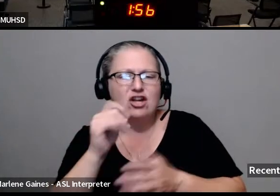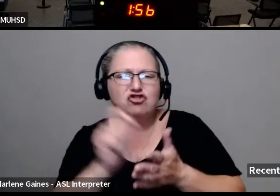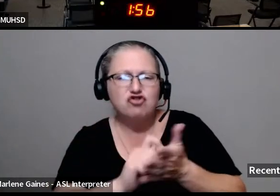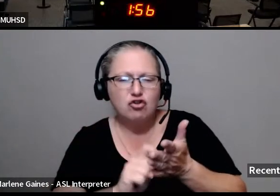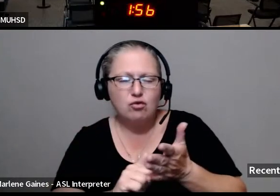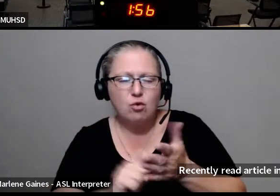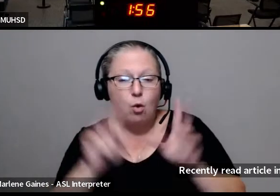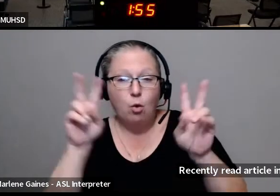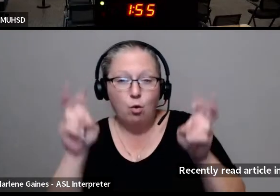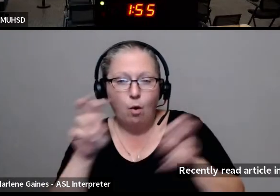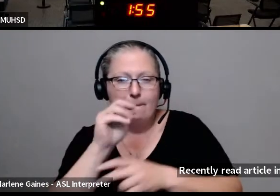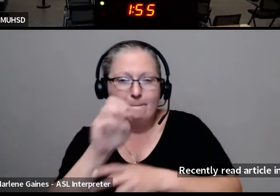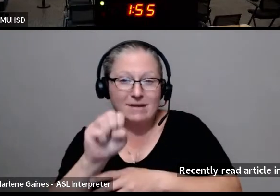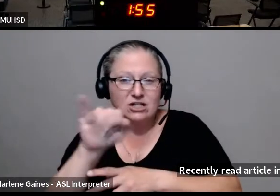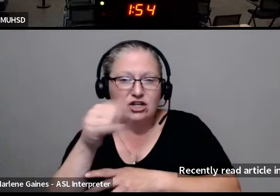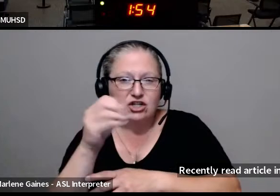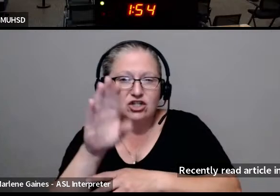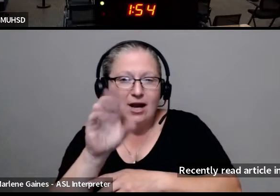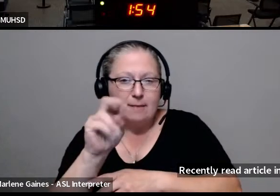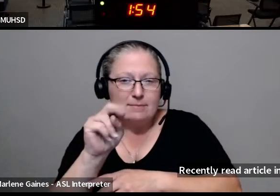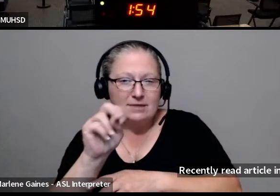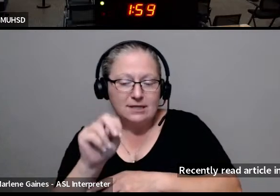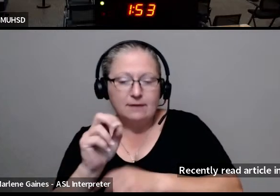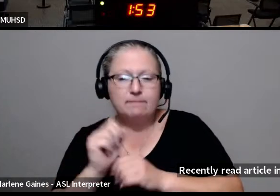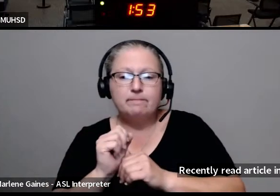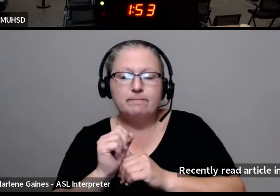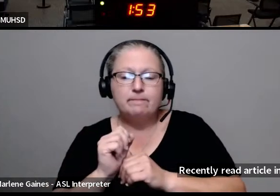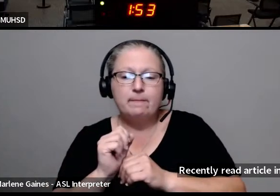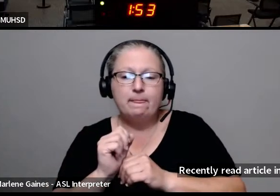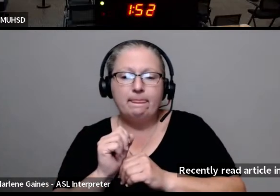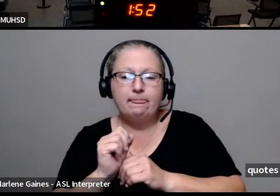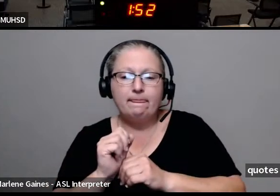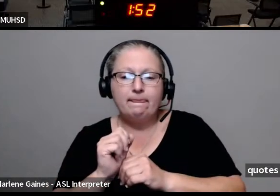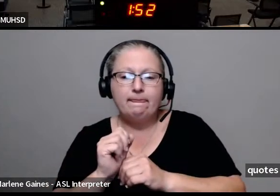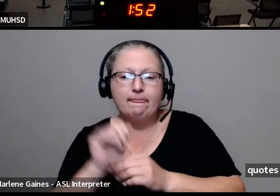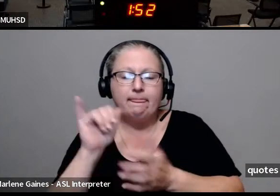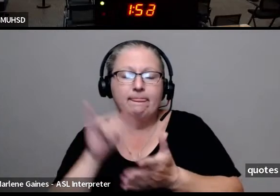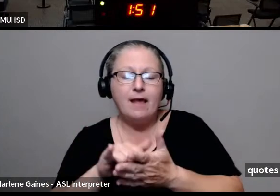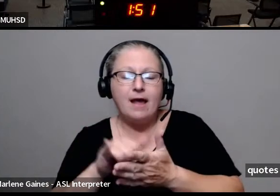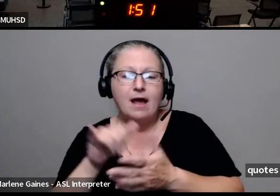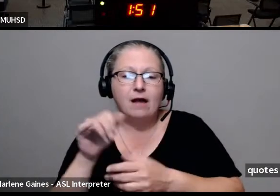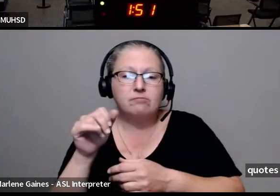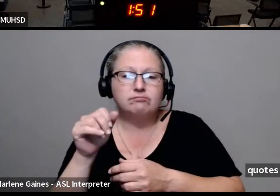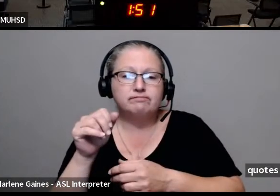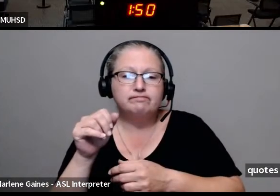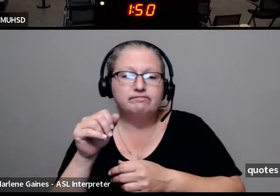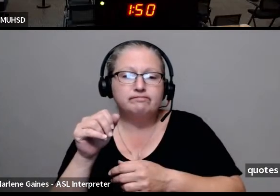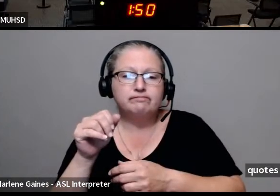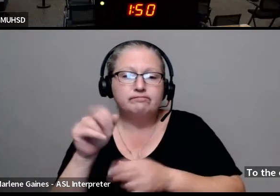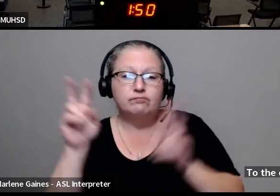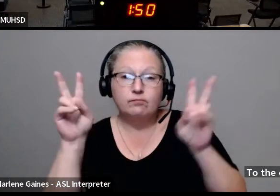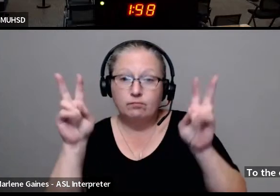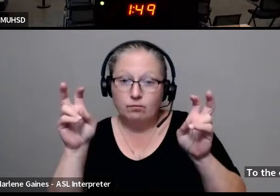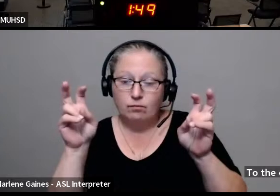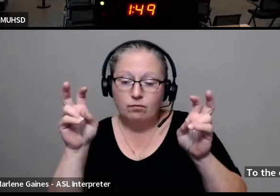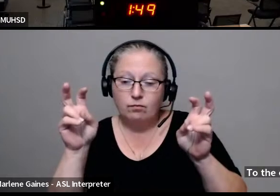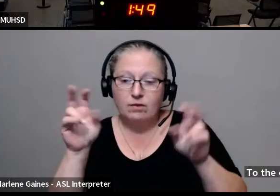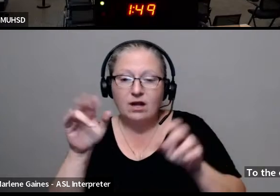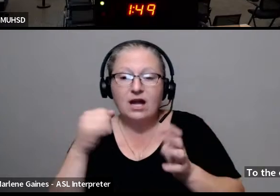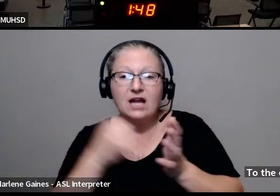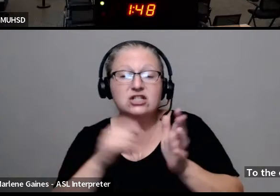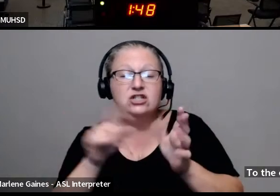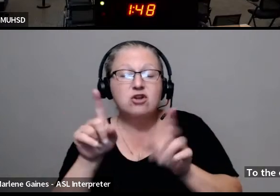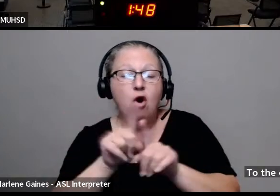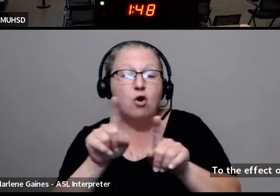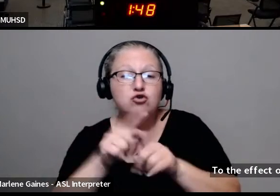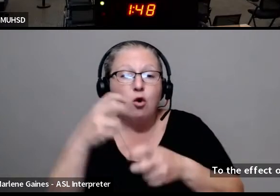Ms. Jacobson to the effect that, quote, it's also a problem